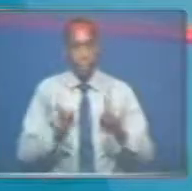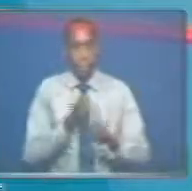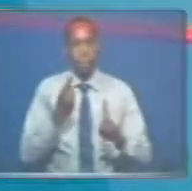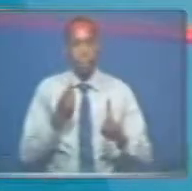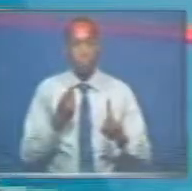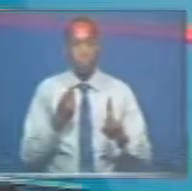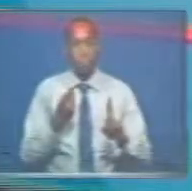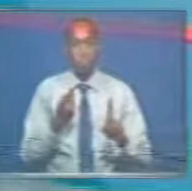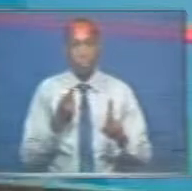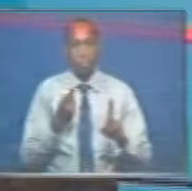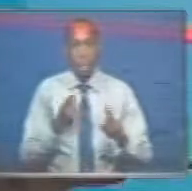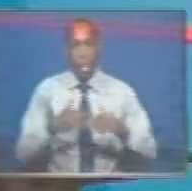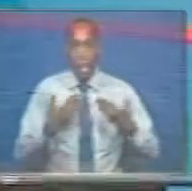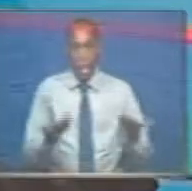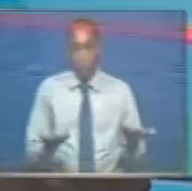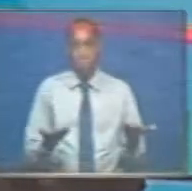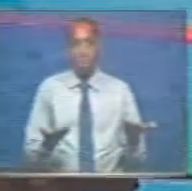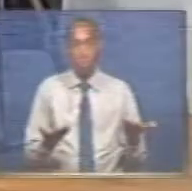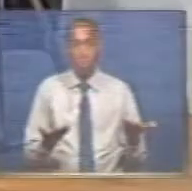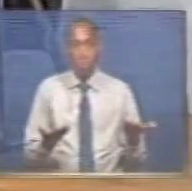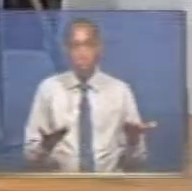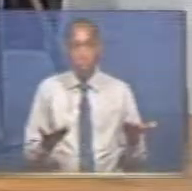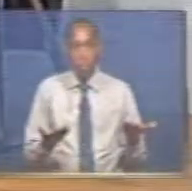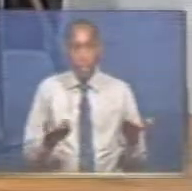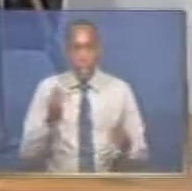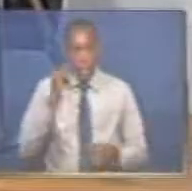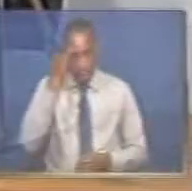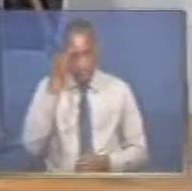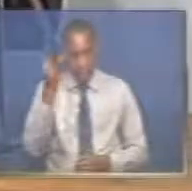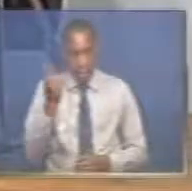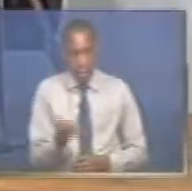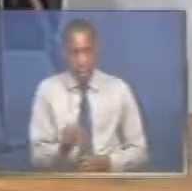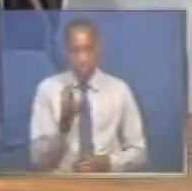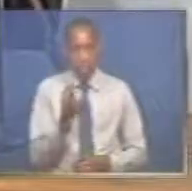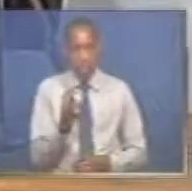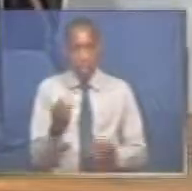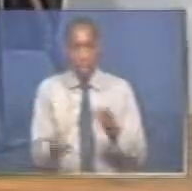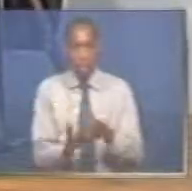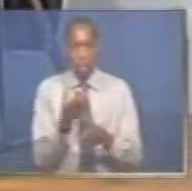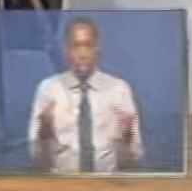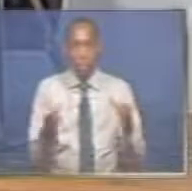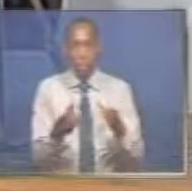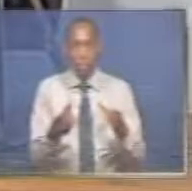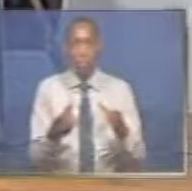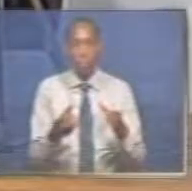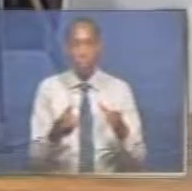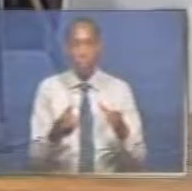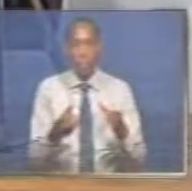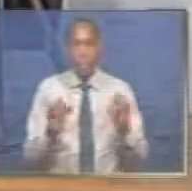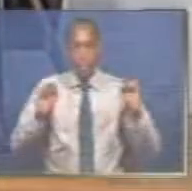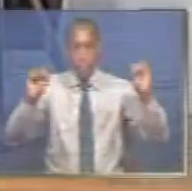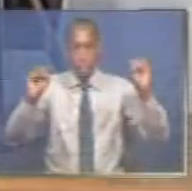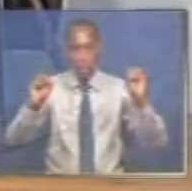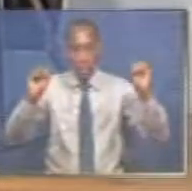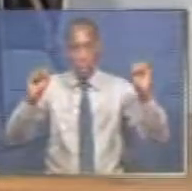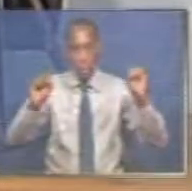with, how did you come up with, you know, the idea of just thinking of, you know, forming a club out of fans' love of the,